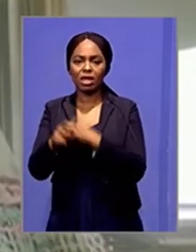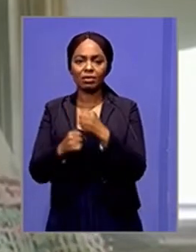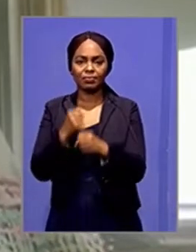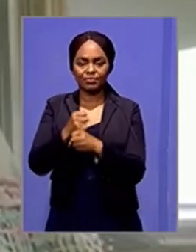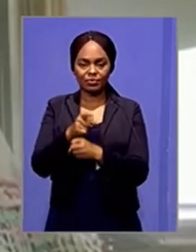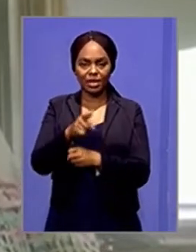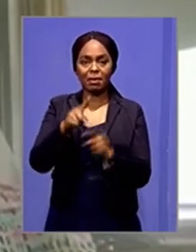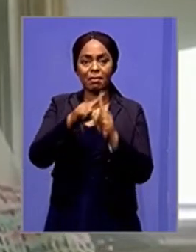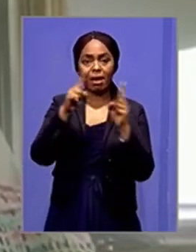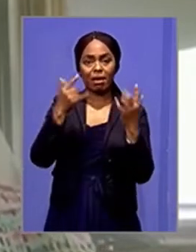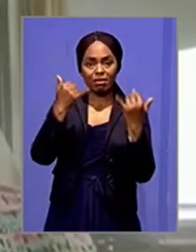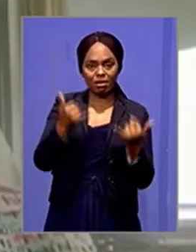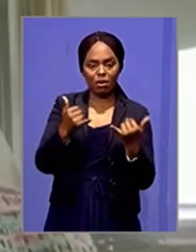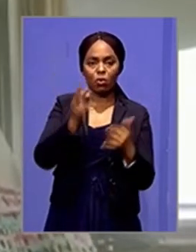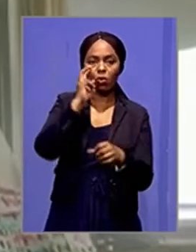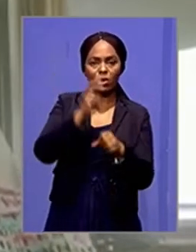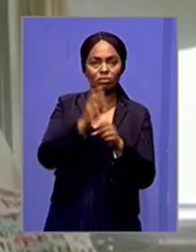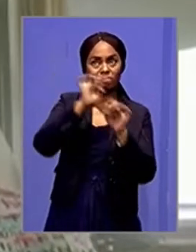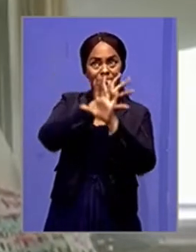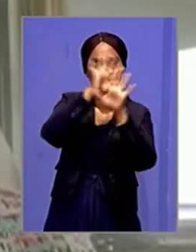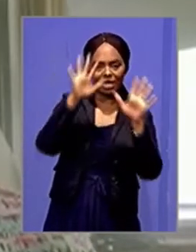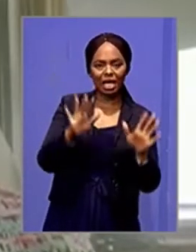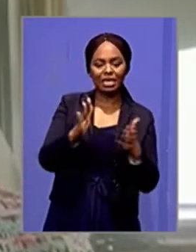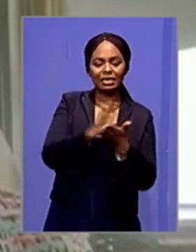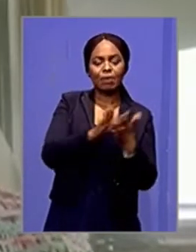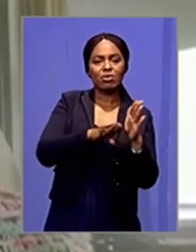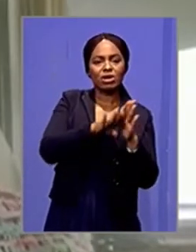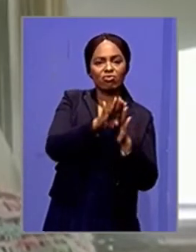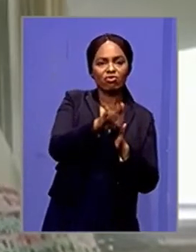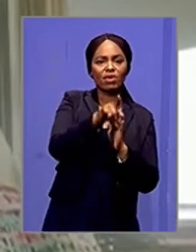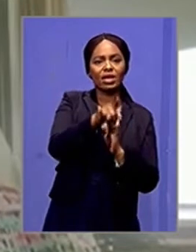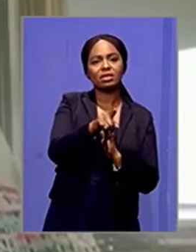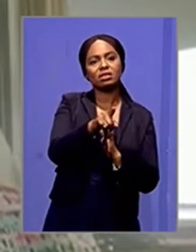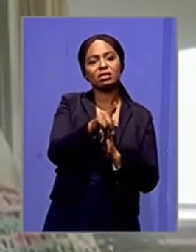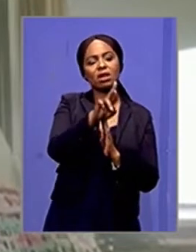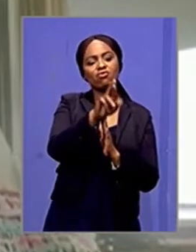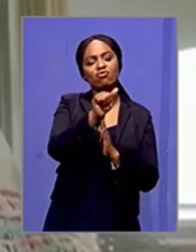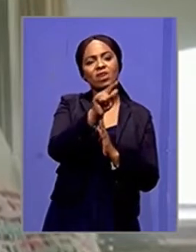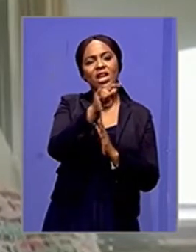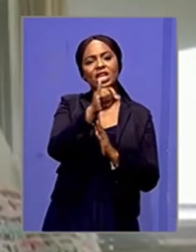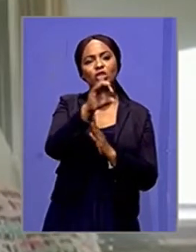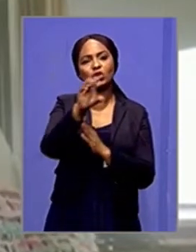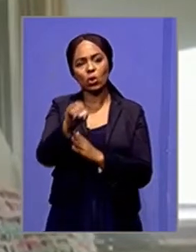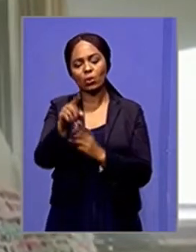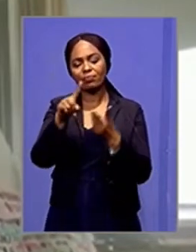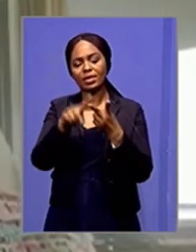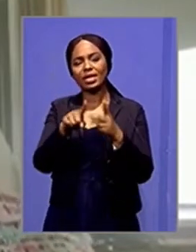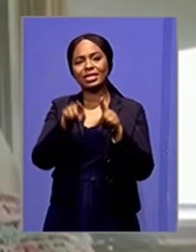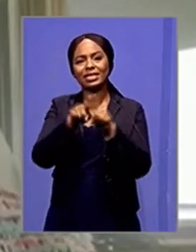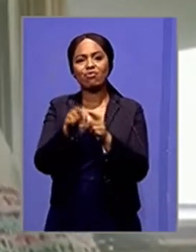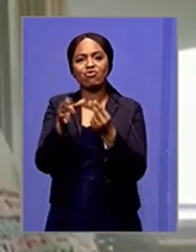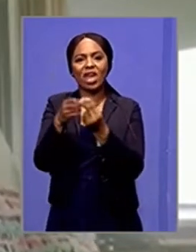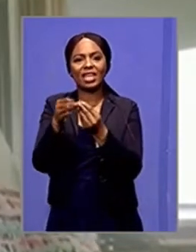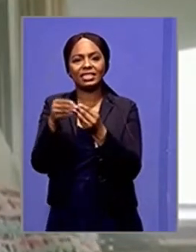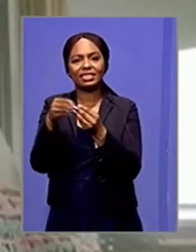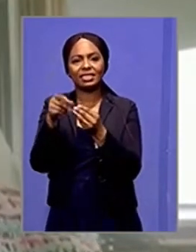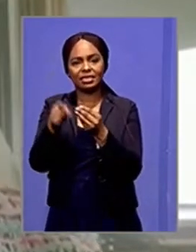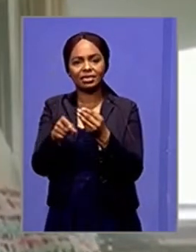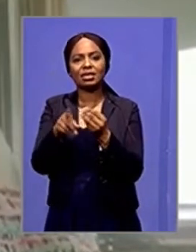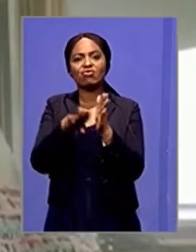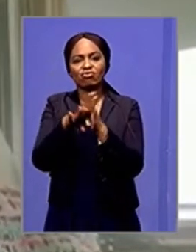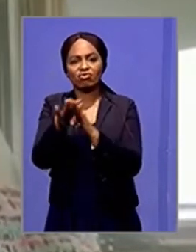is that while there has been some improvement in the ratio, certainly, and even a slight improvement in the rand value of debt